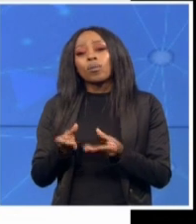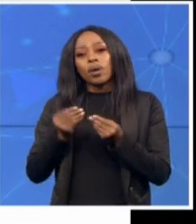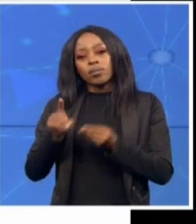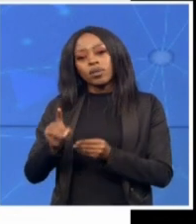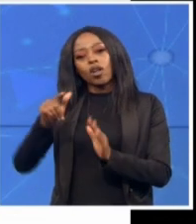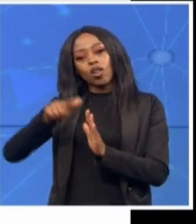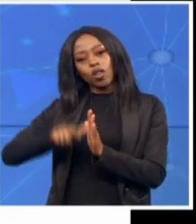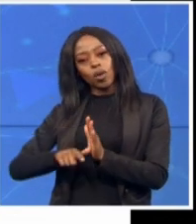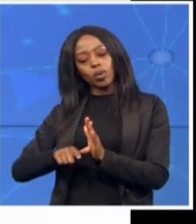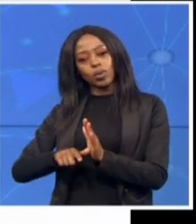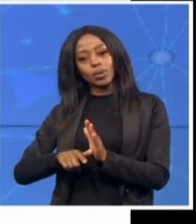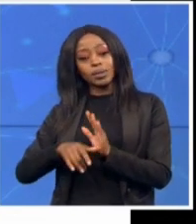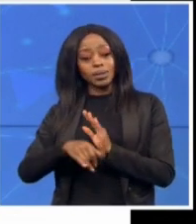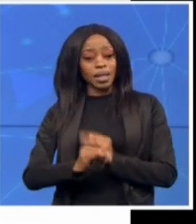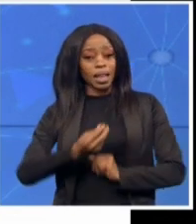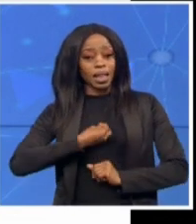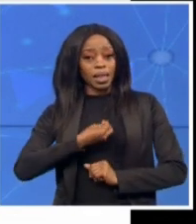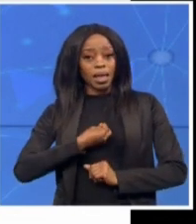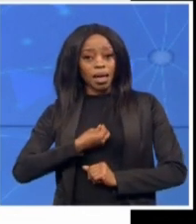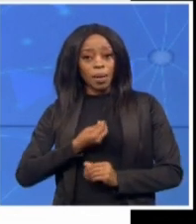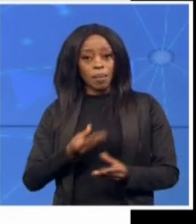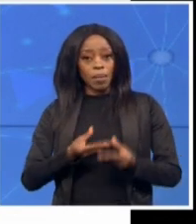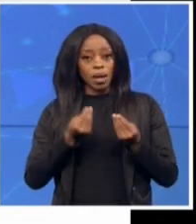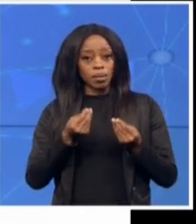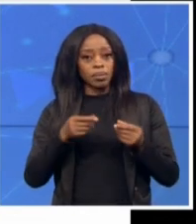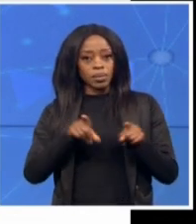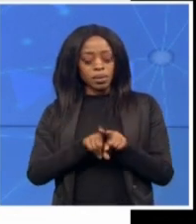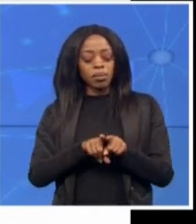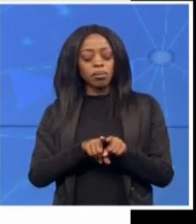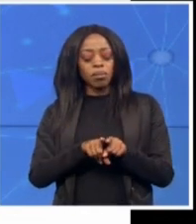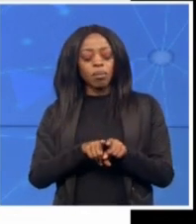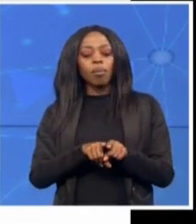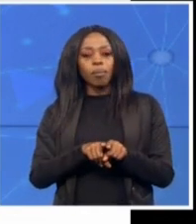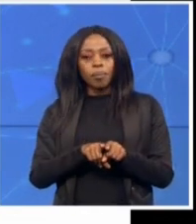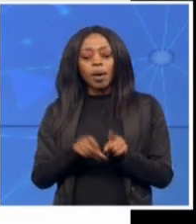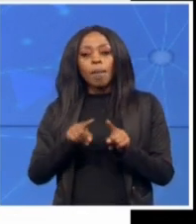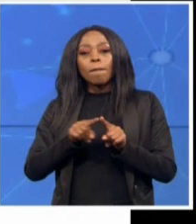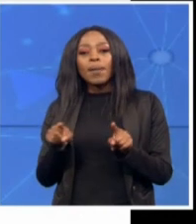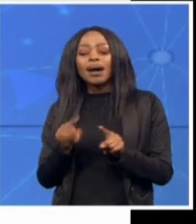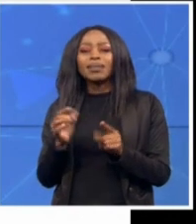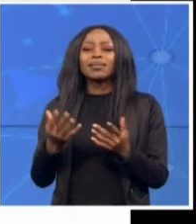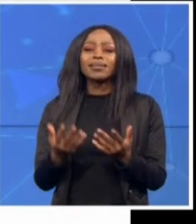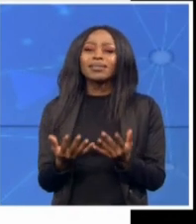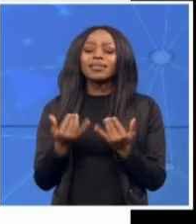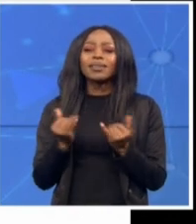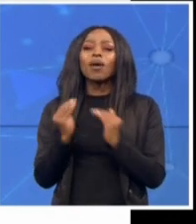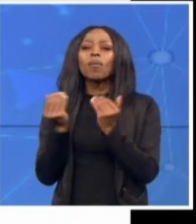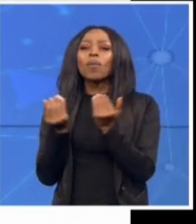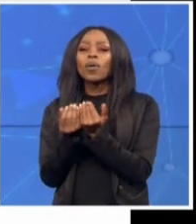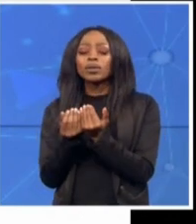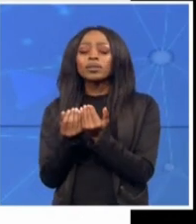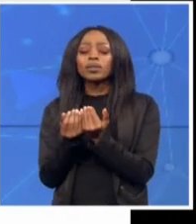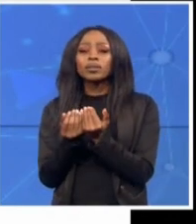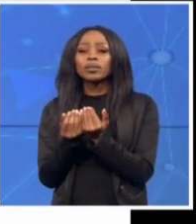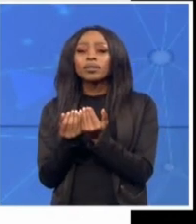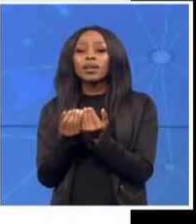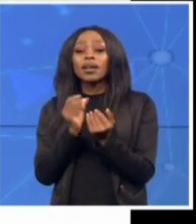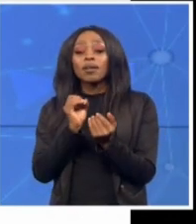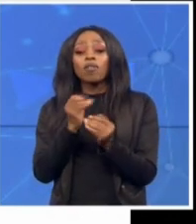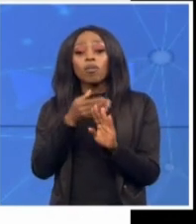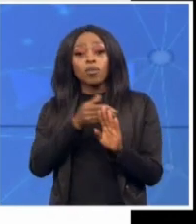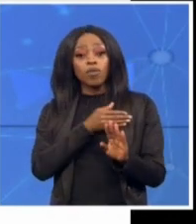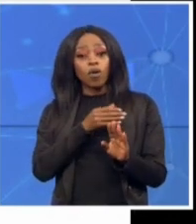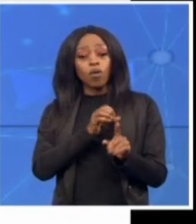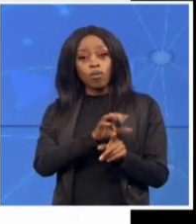lower risk for severe disease, but also this very strong protection against severe disease from prior infection and from vaccination. So there's